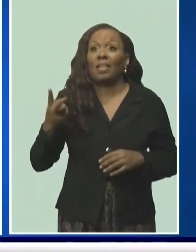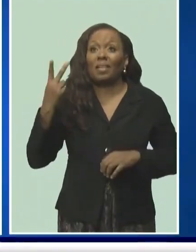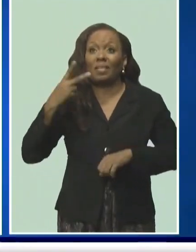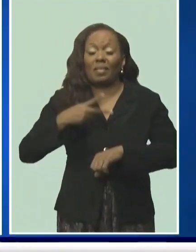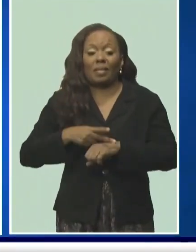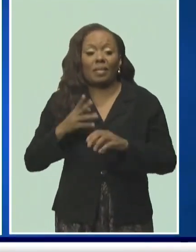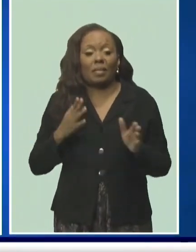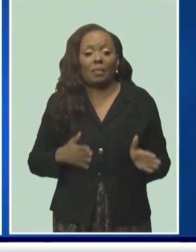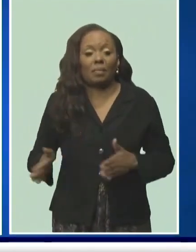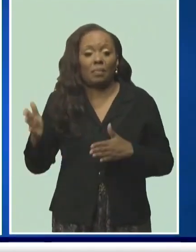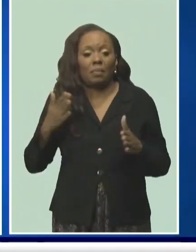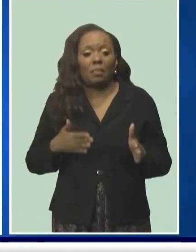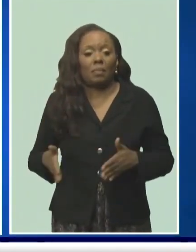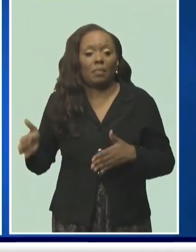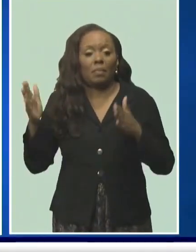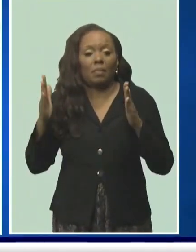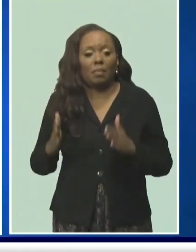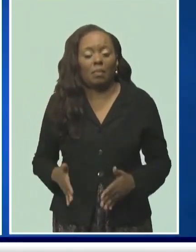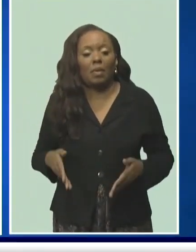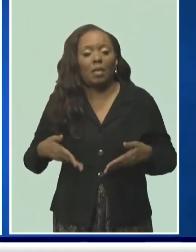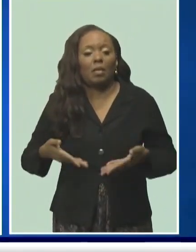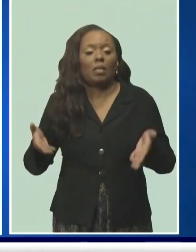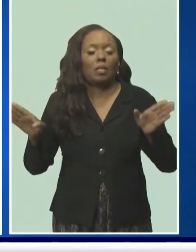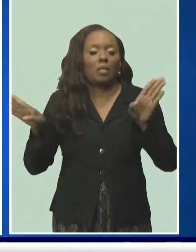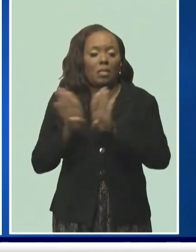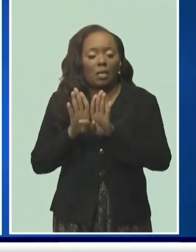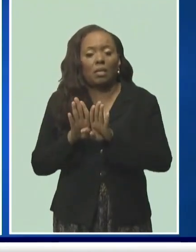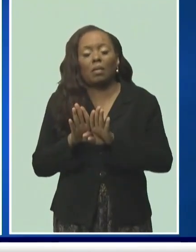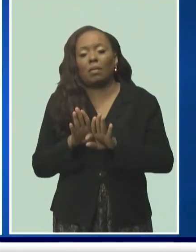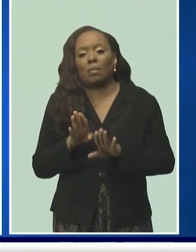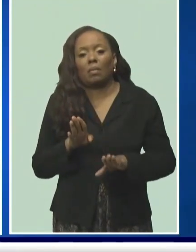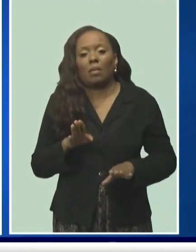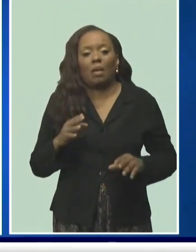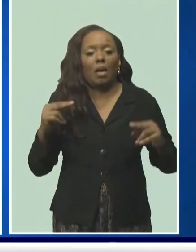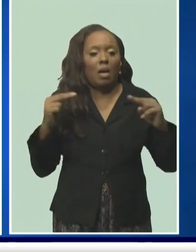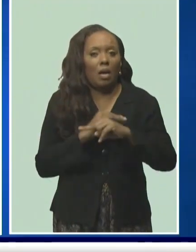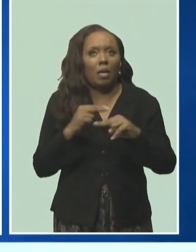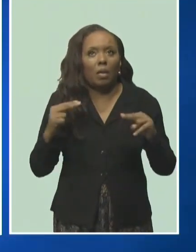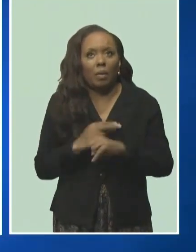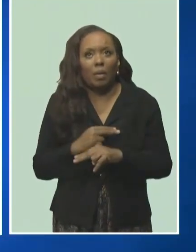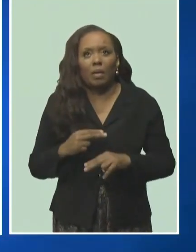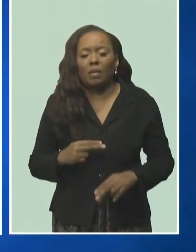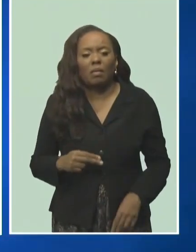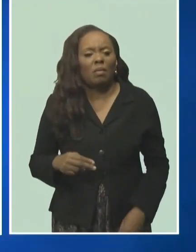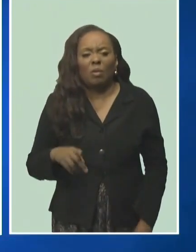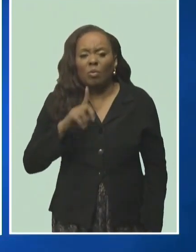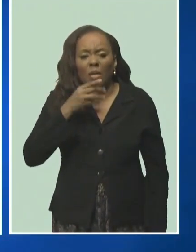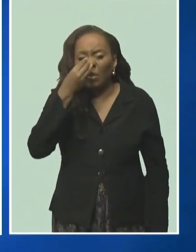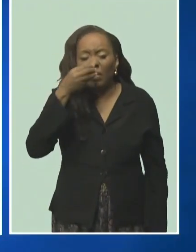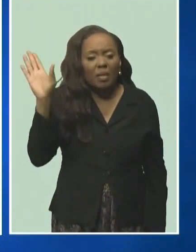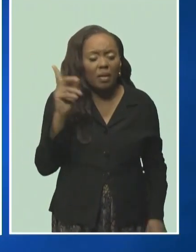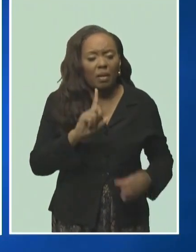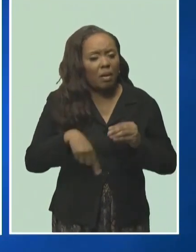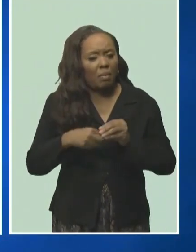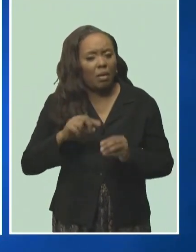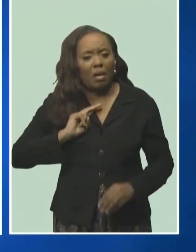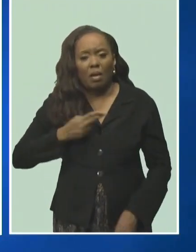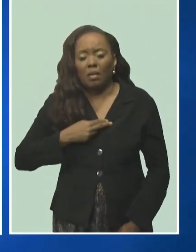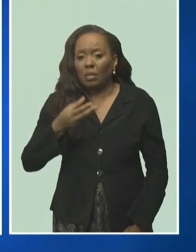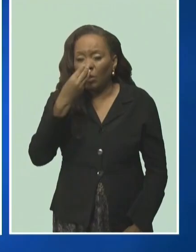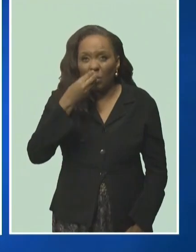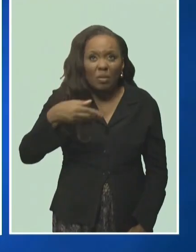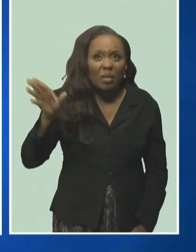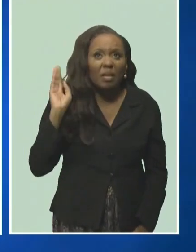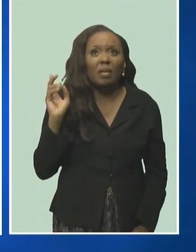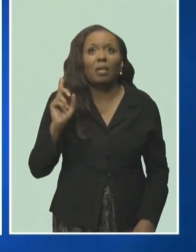have been allowed to shut down a public highway for a private event with total disregard for the residents of the area, general